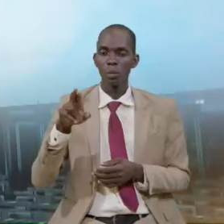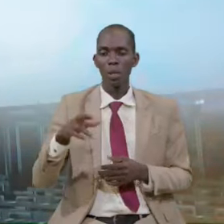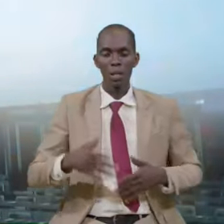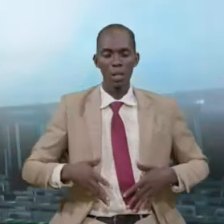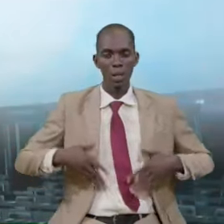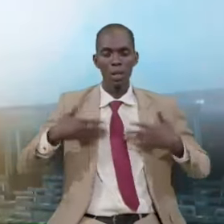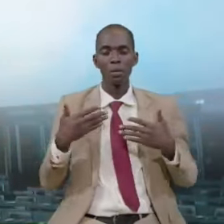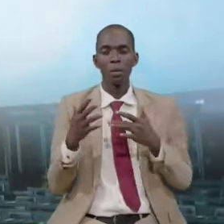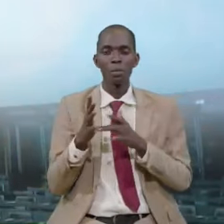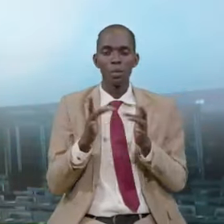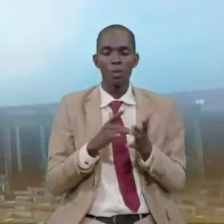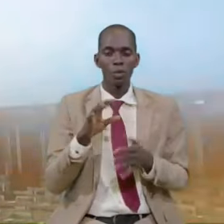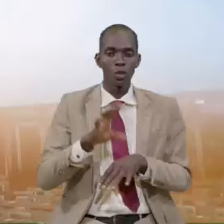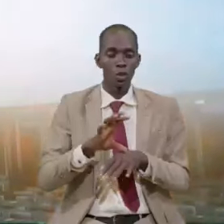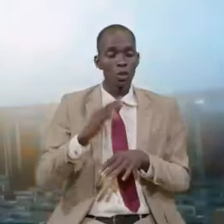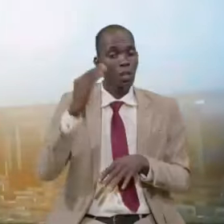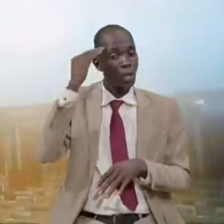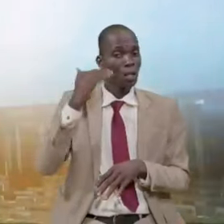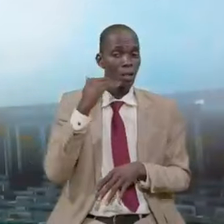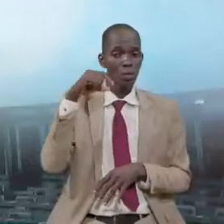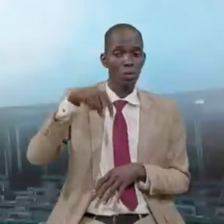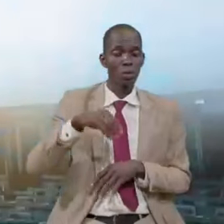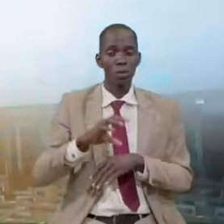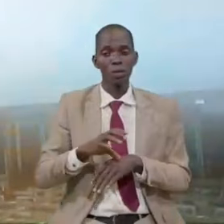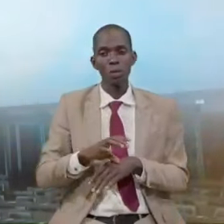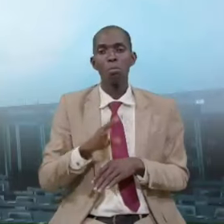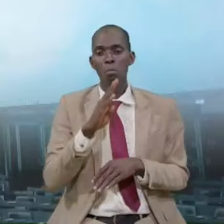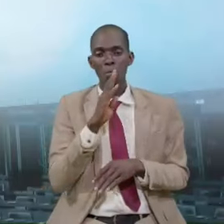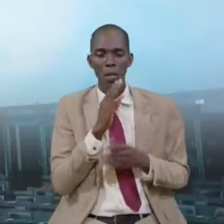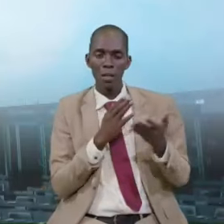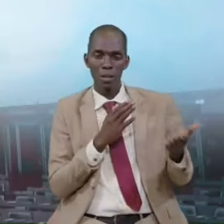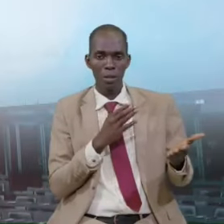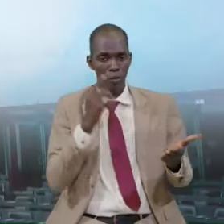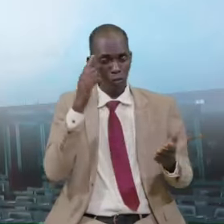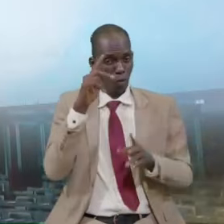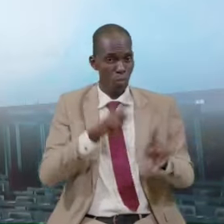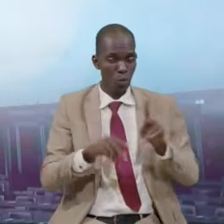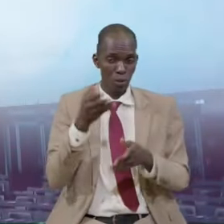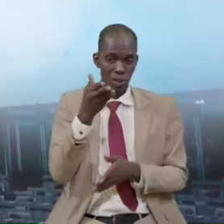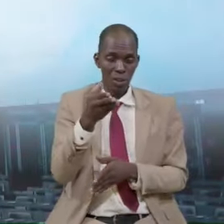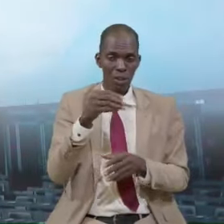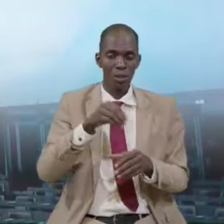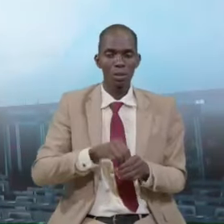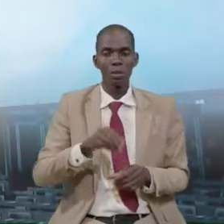Church. So be there, and the Lord will bless you.